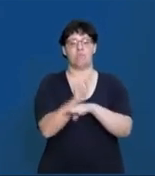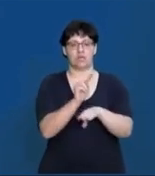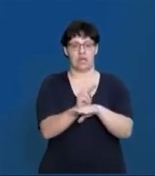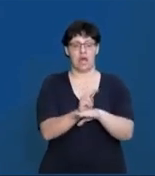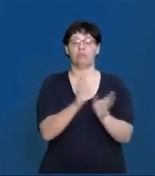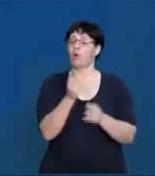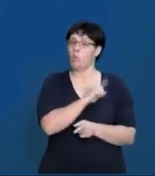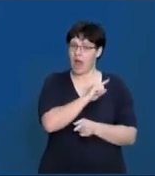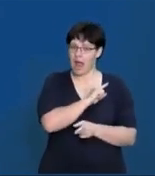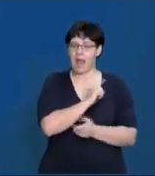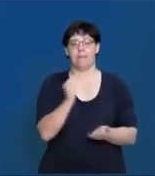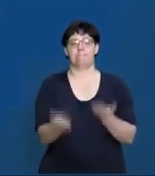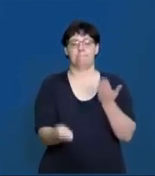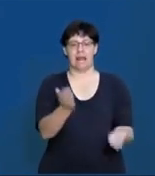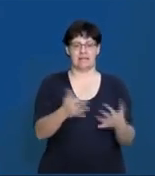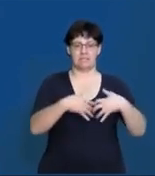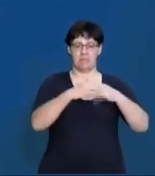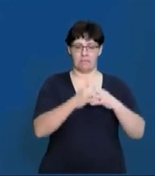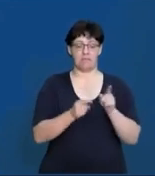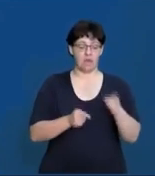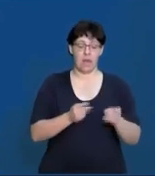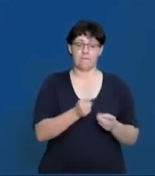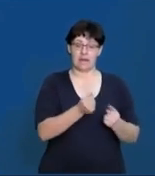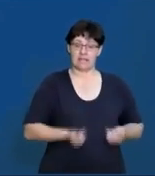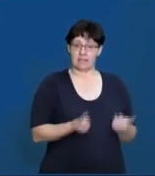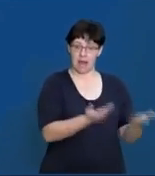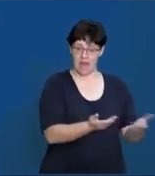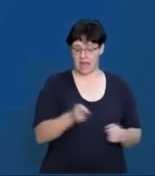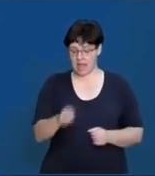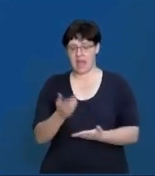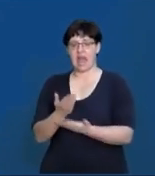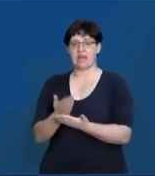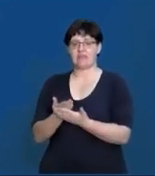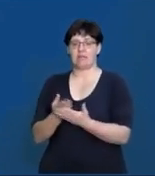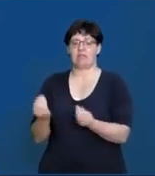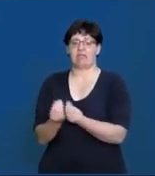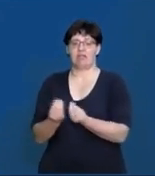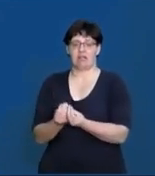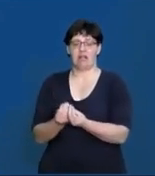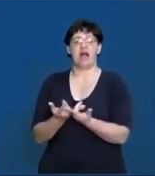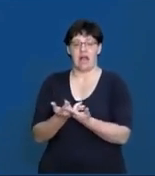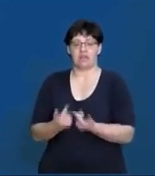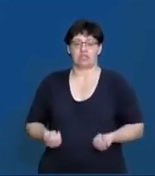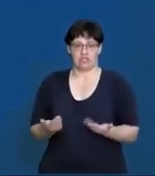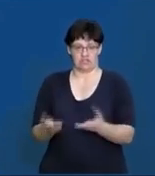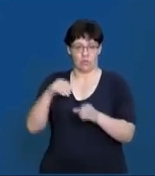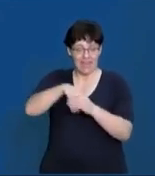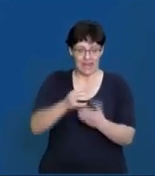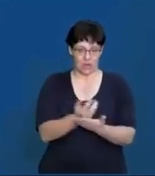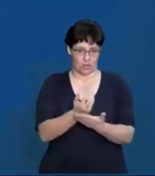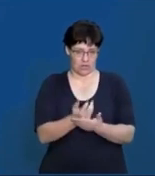should be monitored to create a balance between money supply and the available goods and services in the